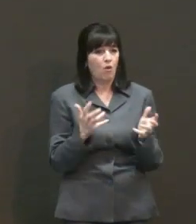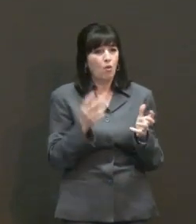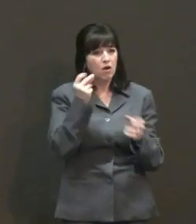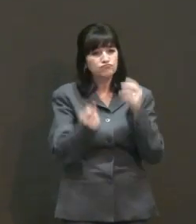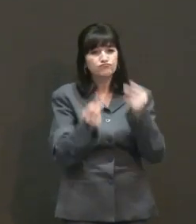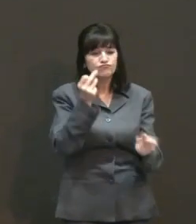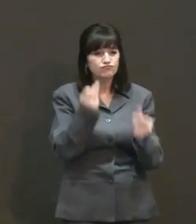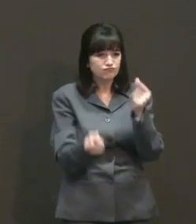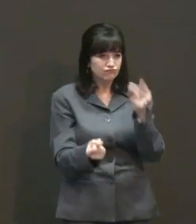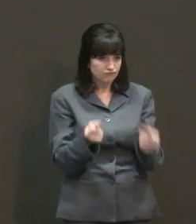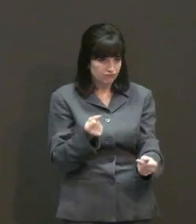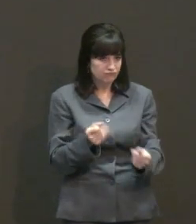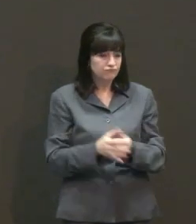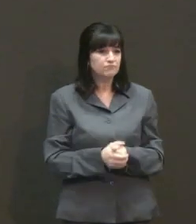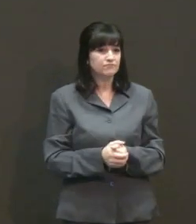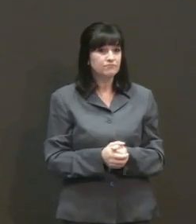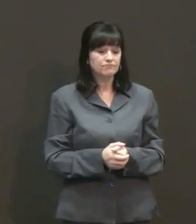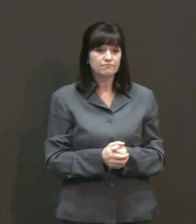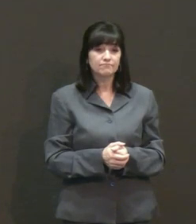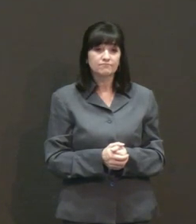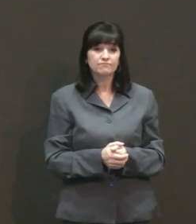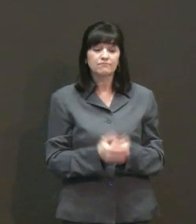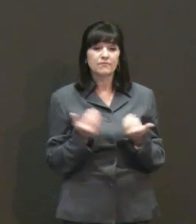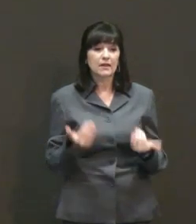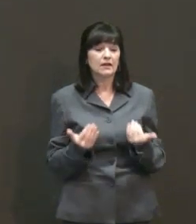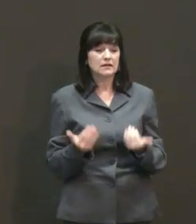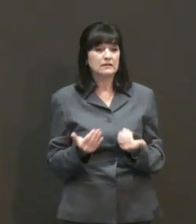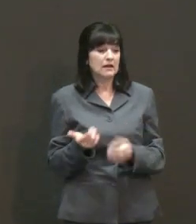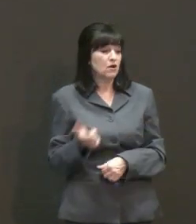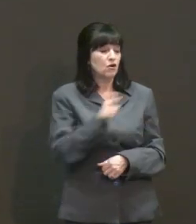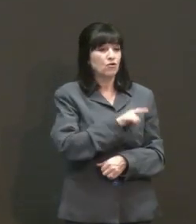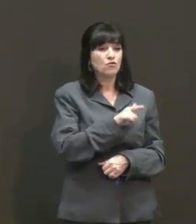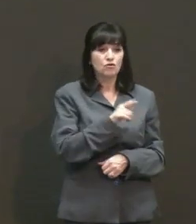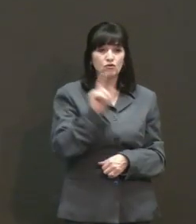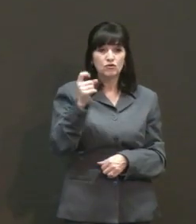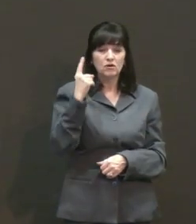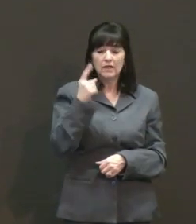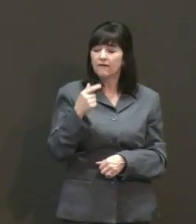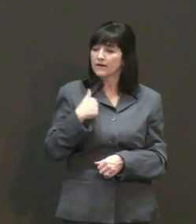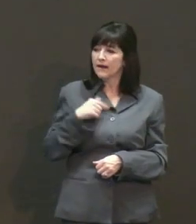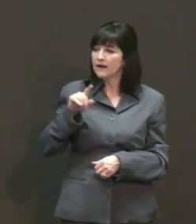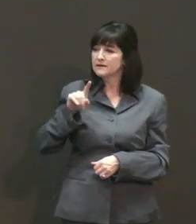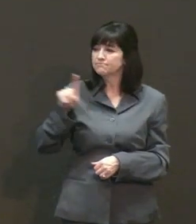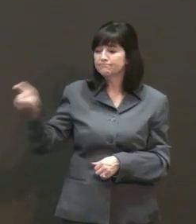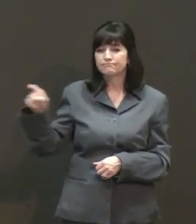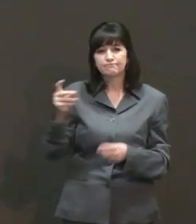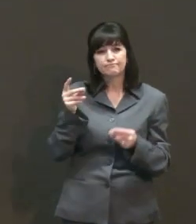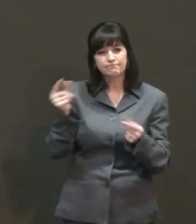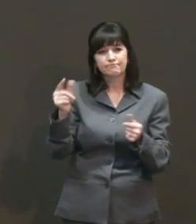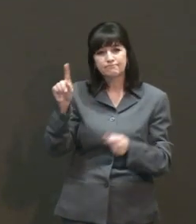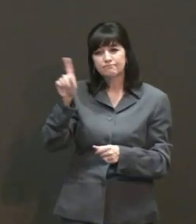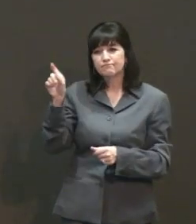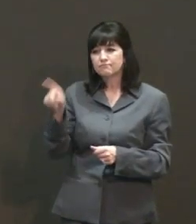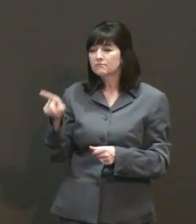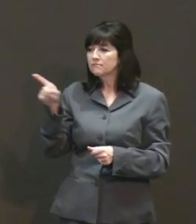With that, I'm going to hand it back to the governor. And I'm going to ask you a quick question, just to, if you could describe briefly. You talked